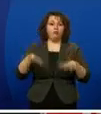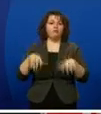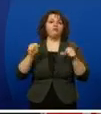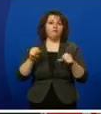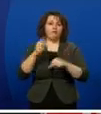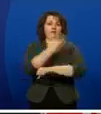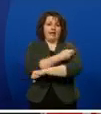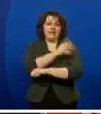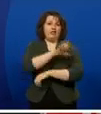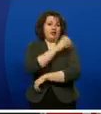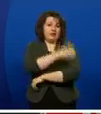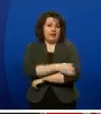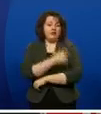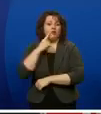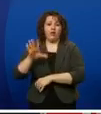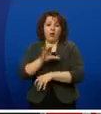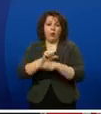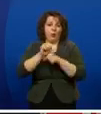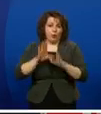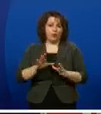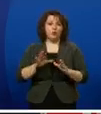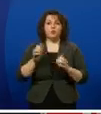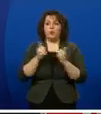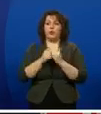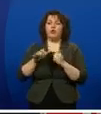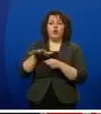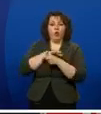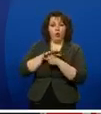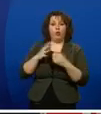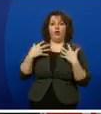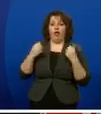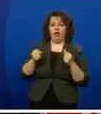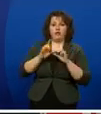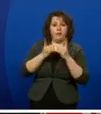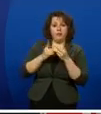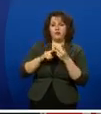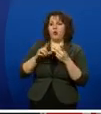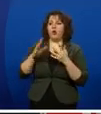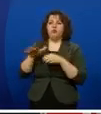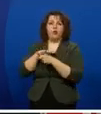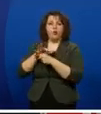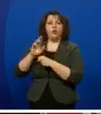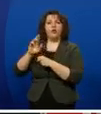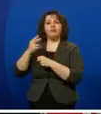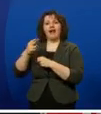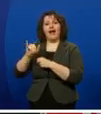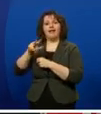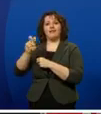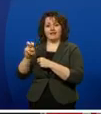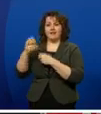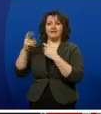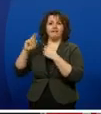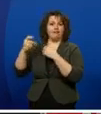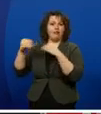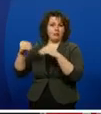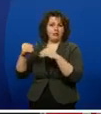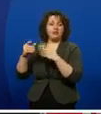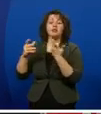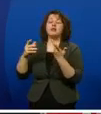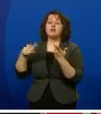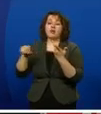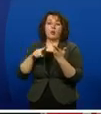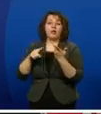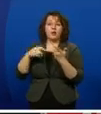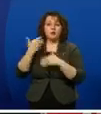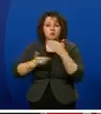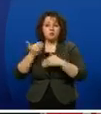with their local public health departments or local Hy-Vee pharmacies. So we'll continue to make progress even as we wait for our